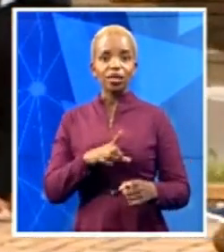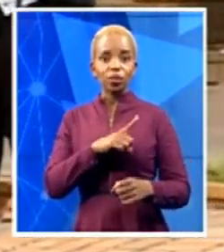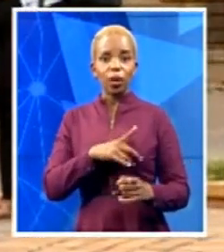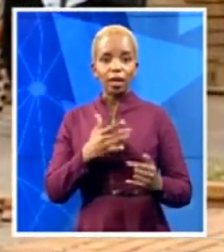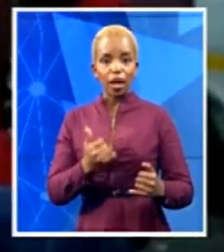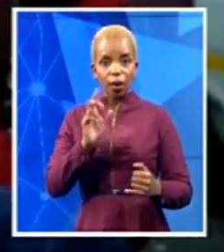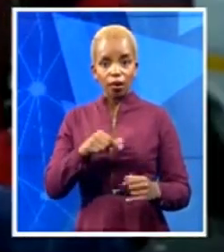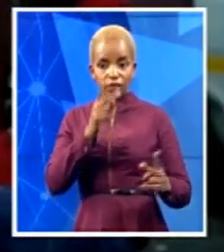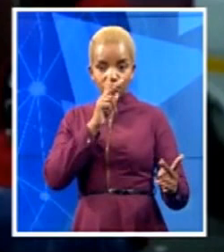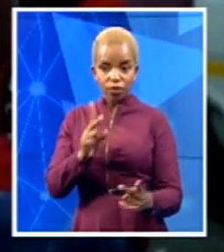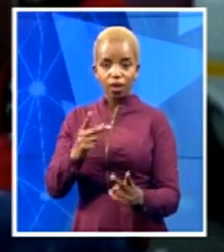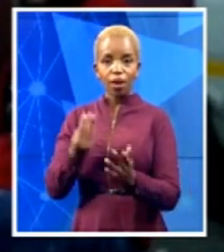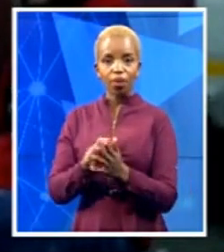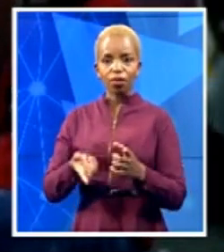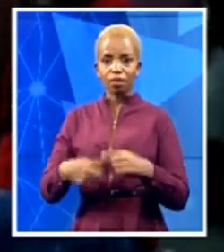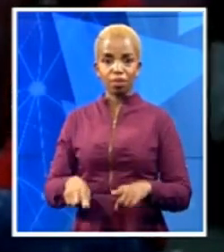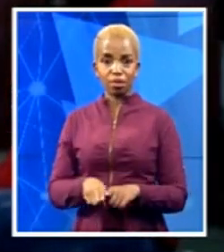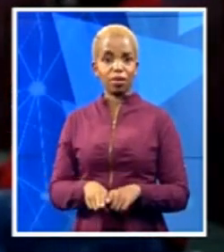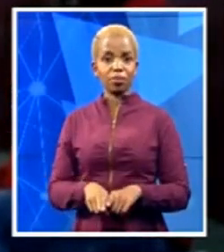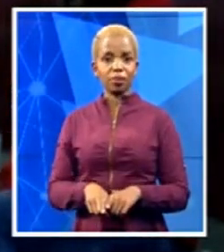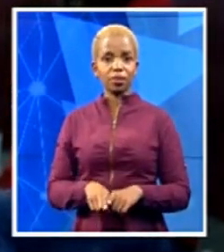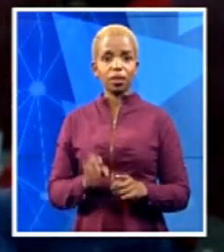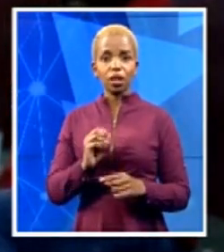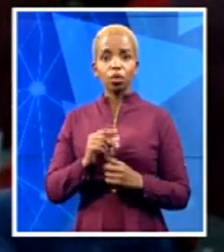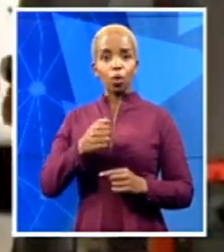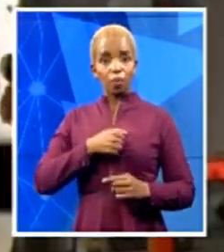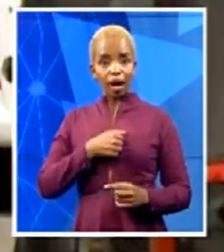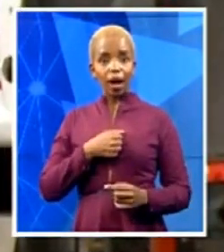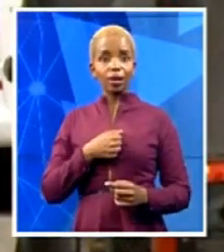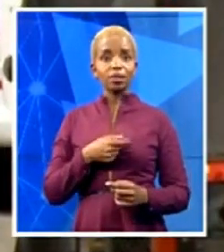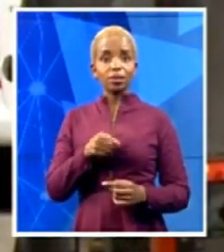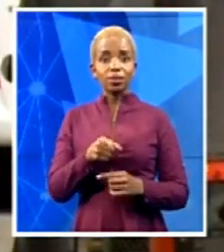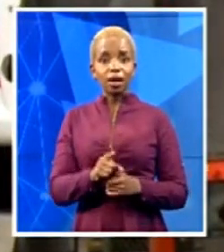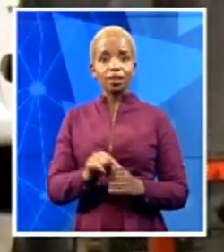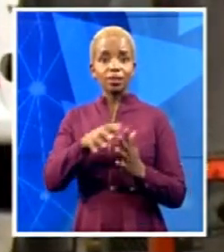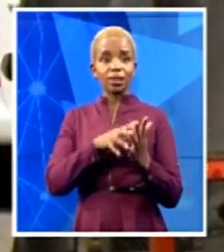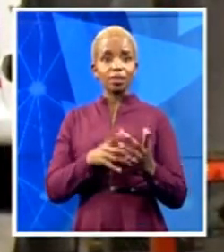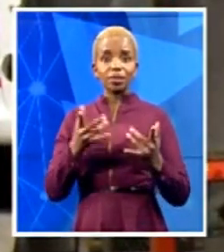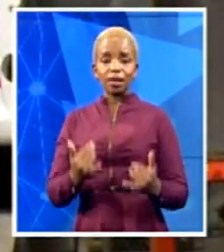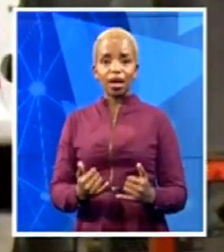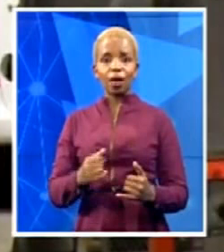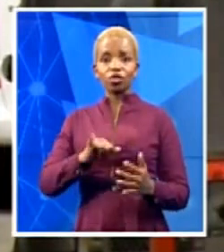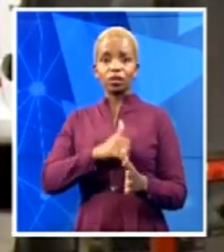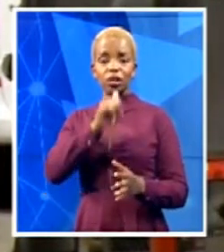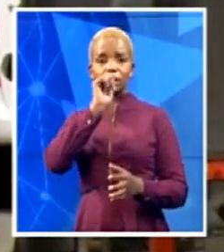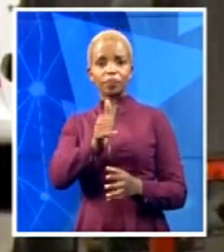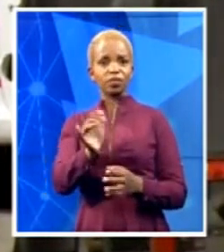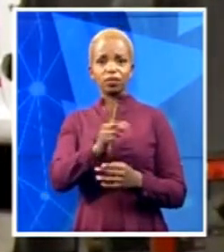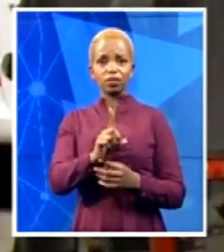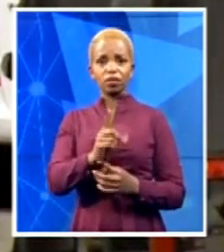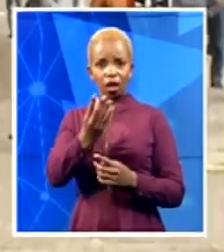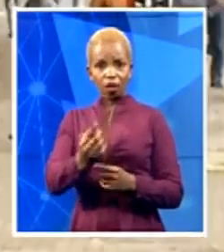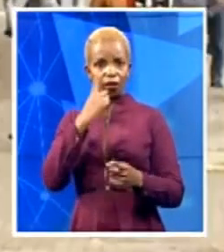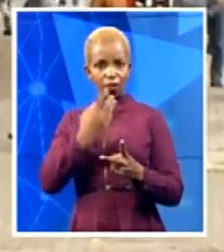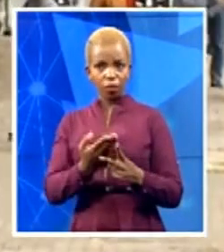responding to a statement coming from the president. We're not initiating a statement. We are not initiating the idea. The president has put it in his own statement to